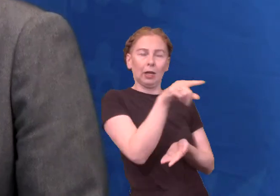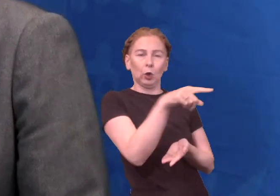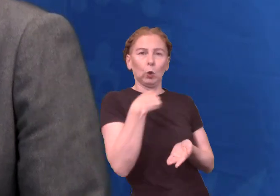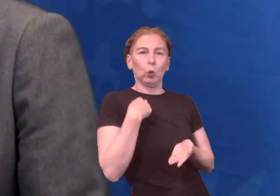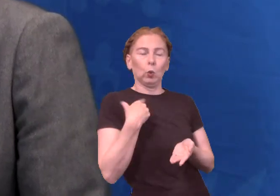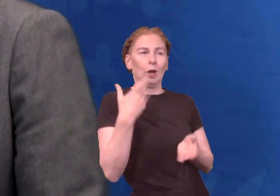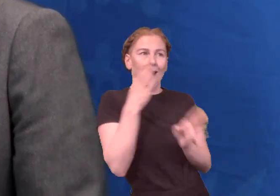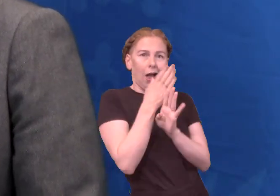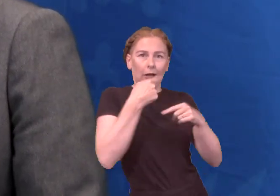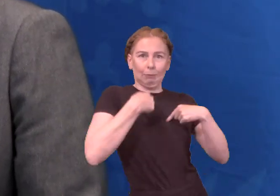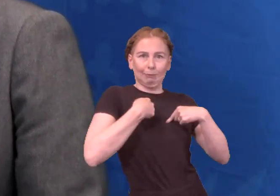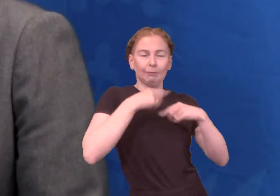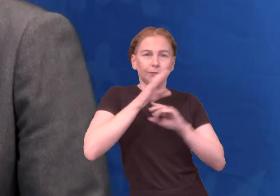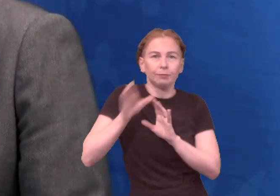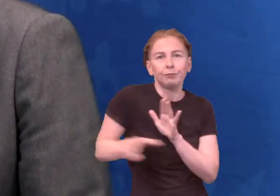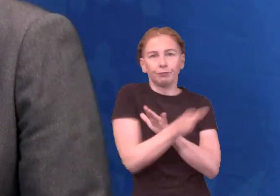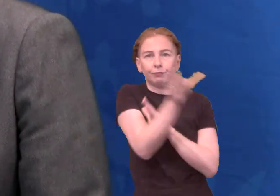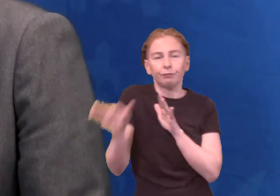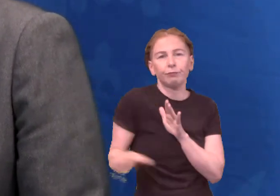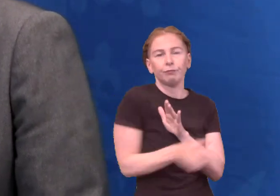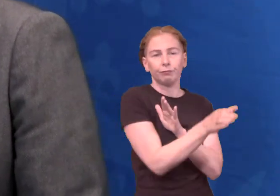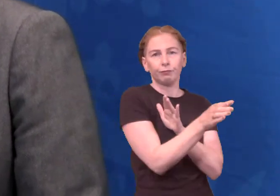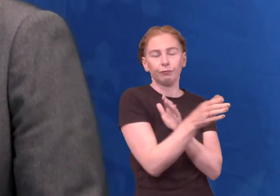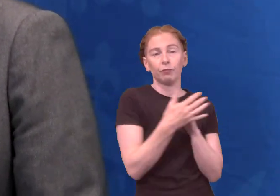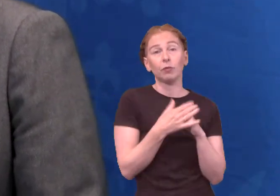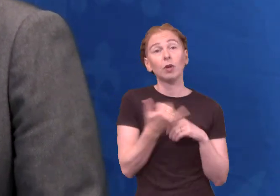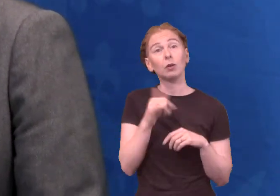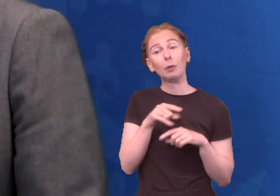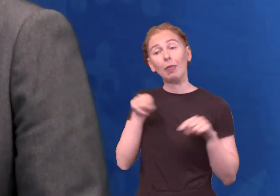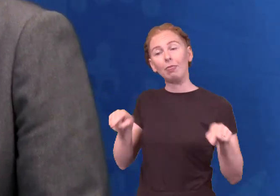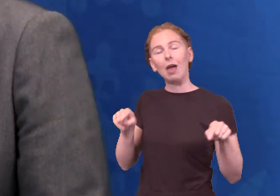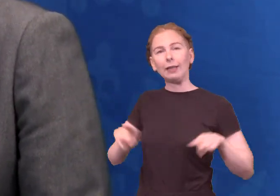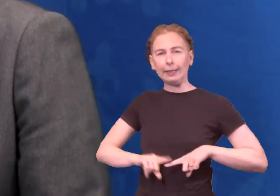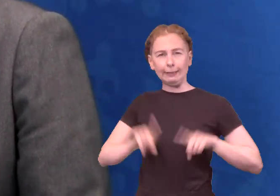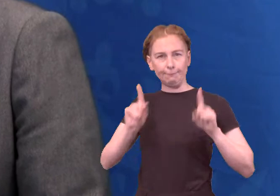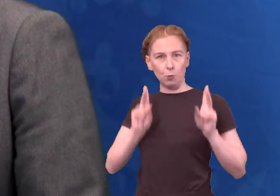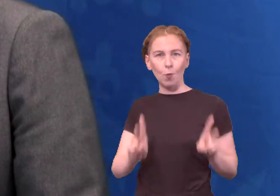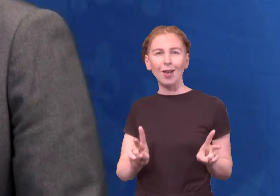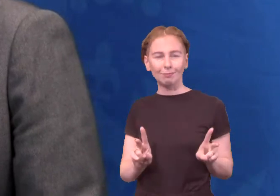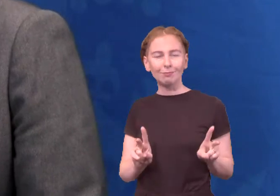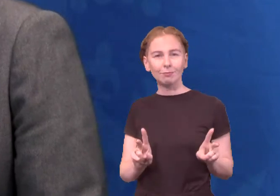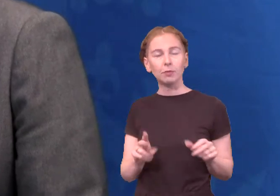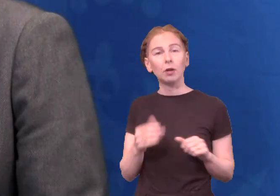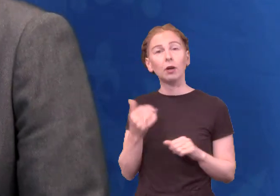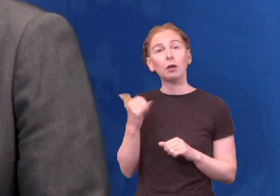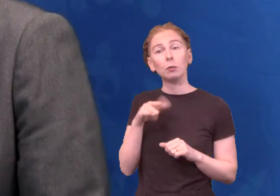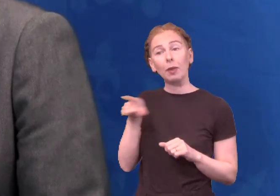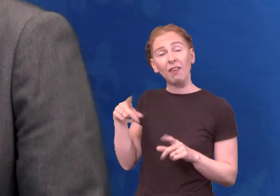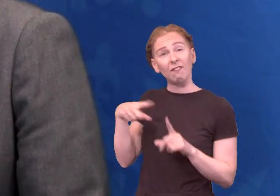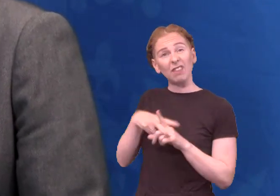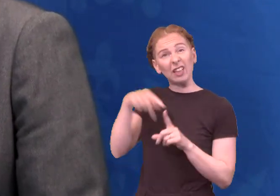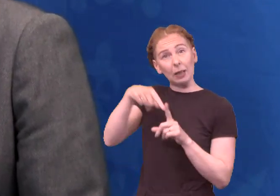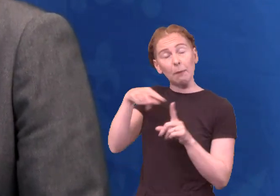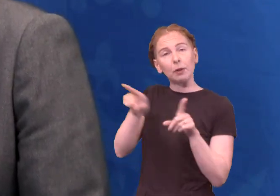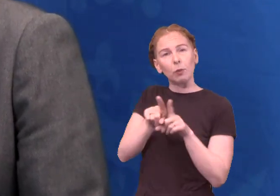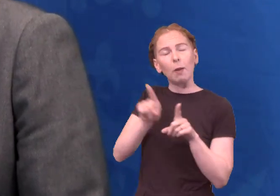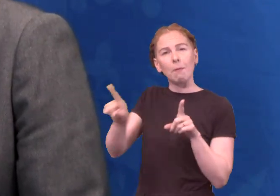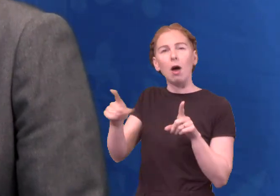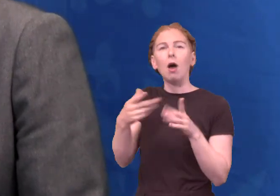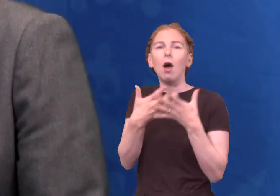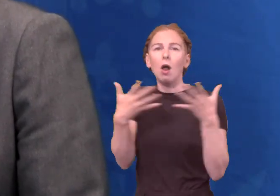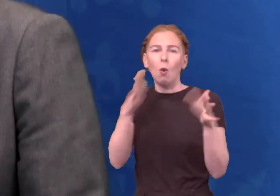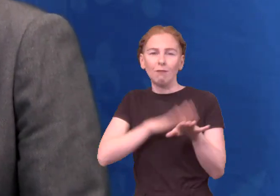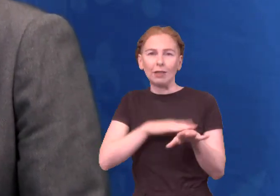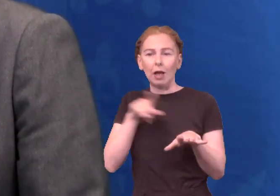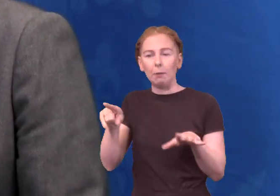difficult to say that they would be victims in the true sense of the word, because they have often consented to the smuggling which they